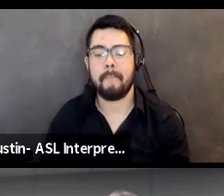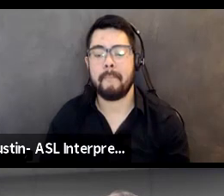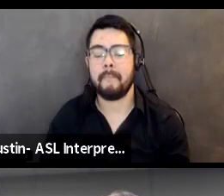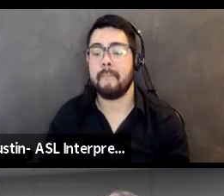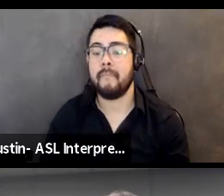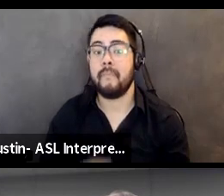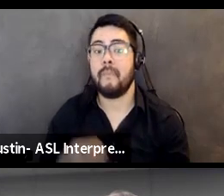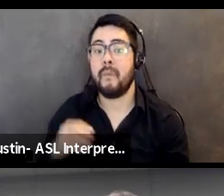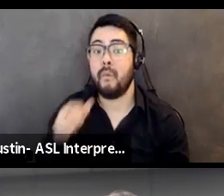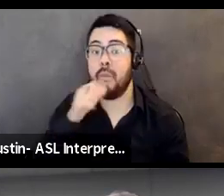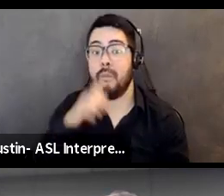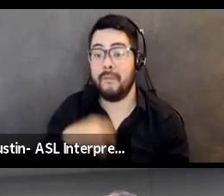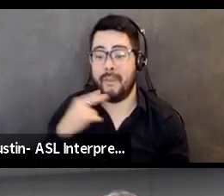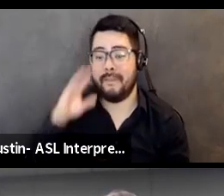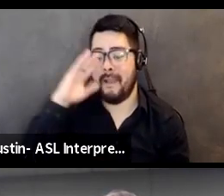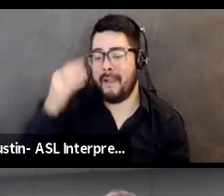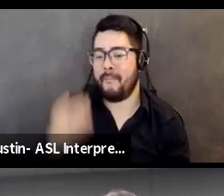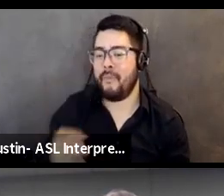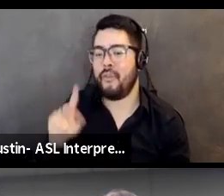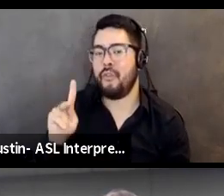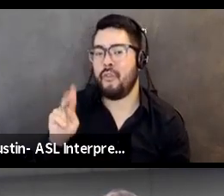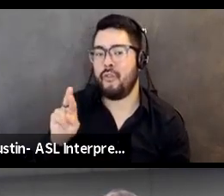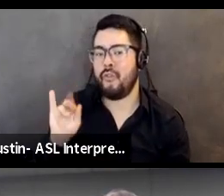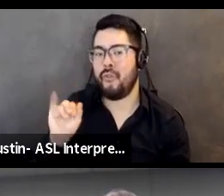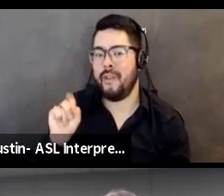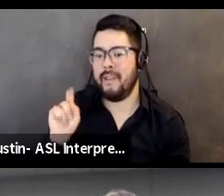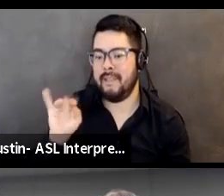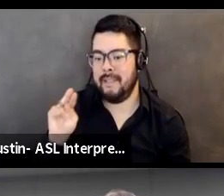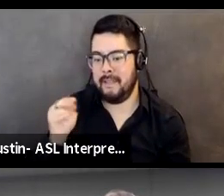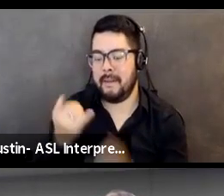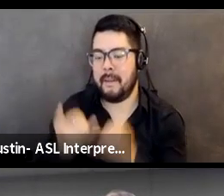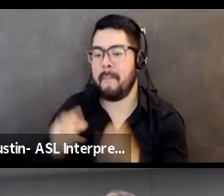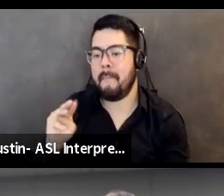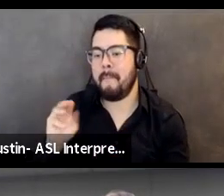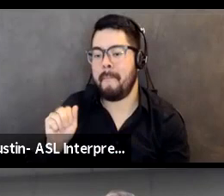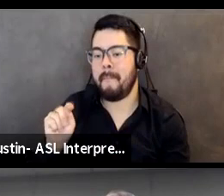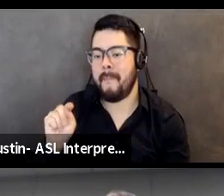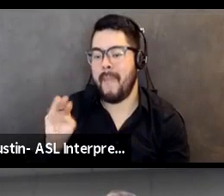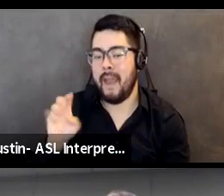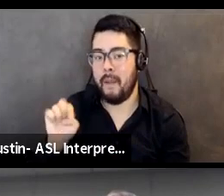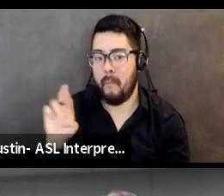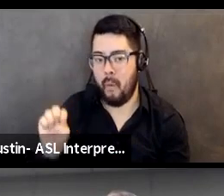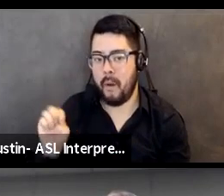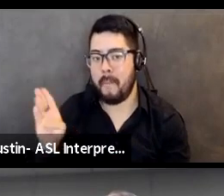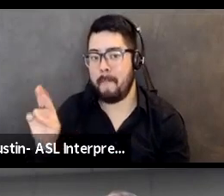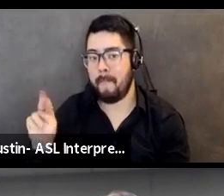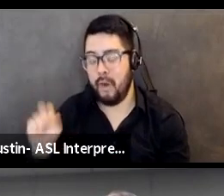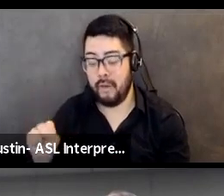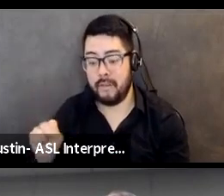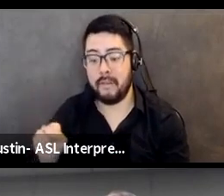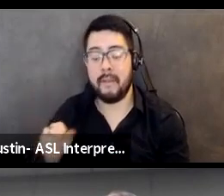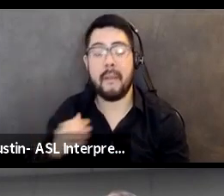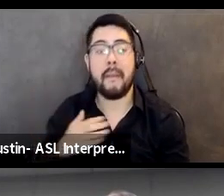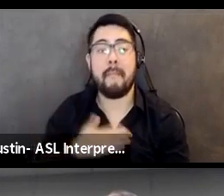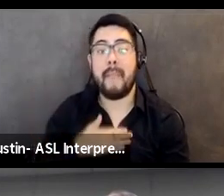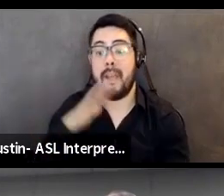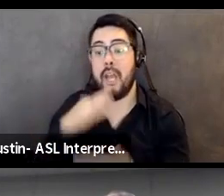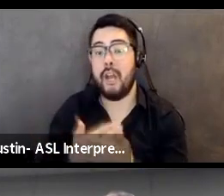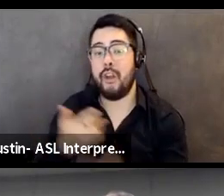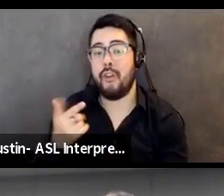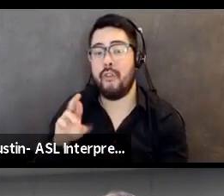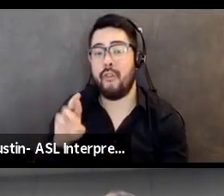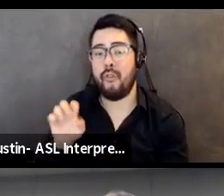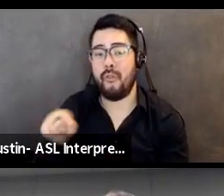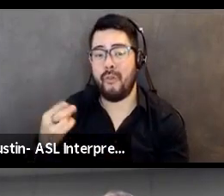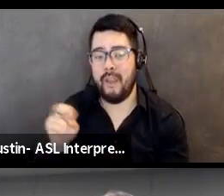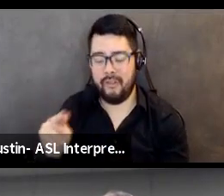hi there my name is kristen matamore burns and my daughter gretchen attends sagan ash school i'm here today in